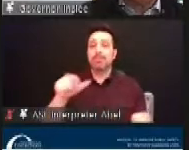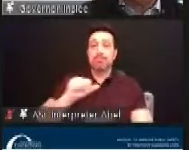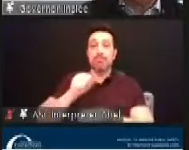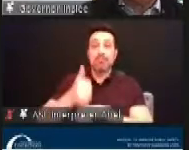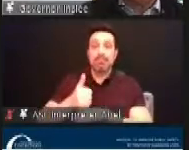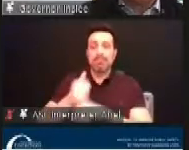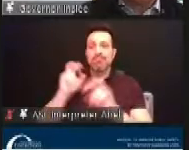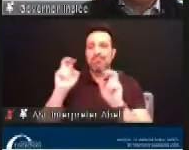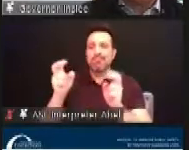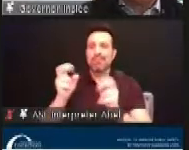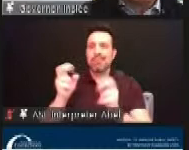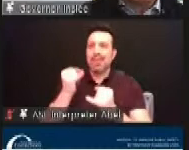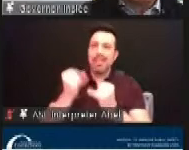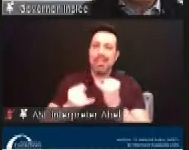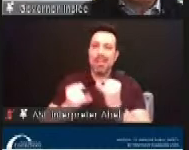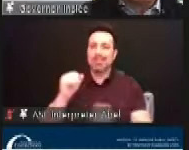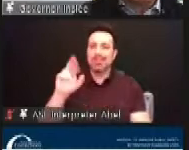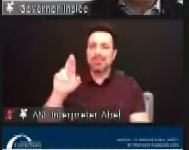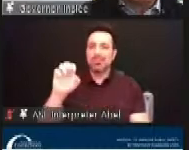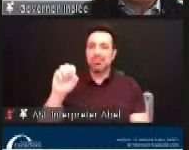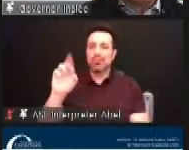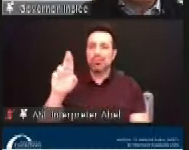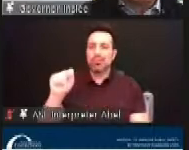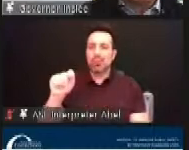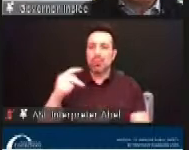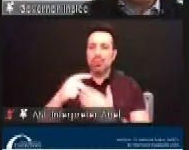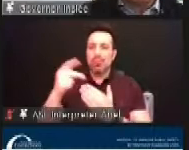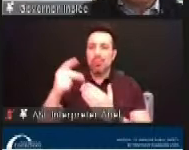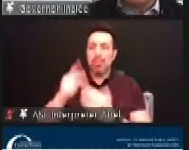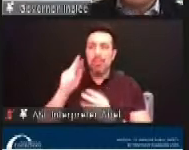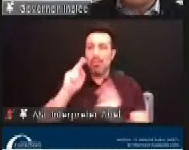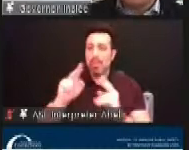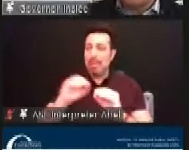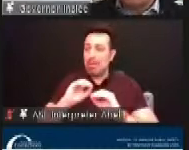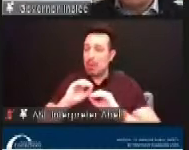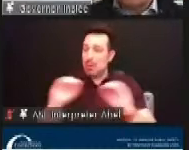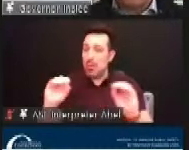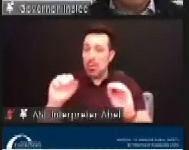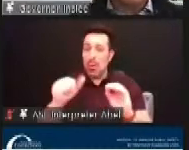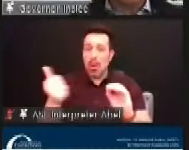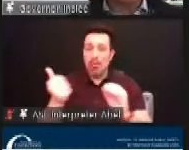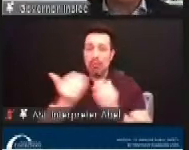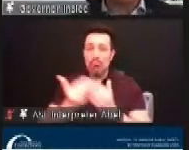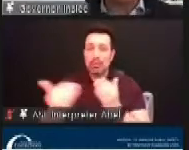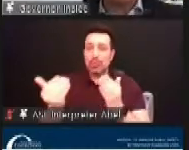last resort program that for people who had no other resources to get out,